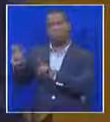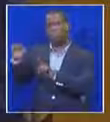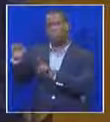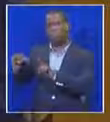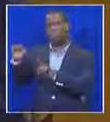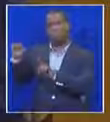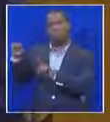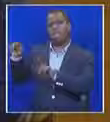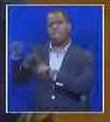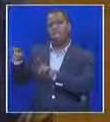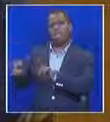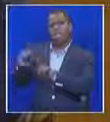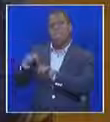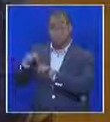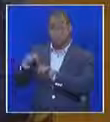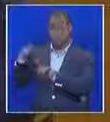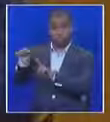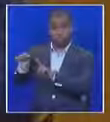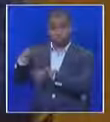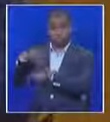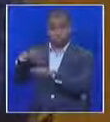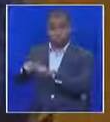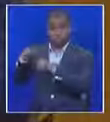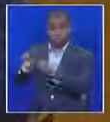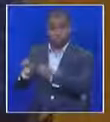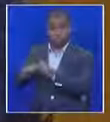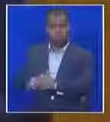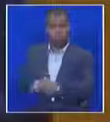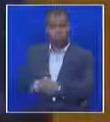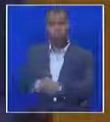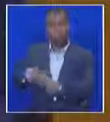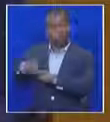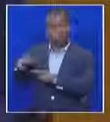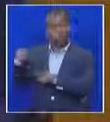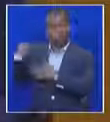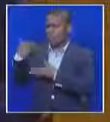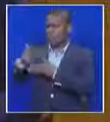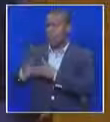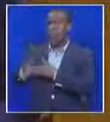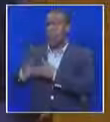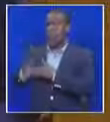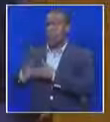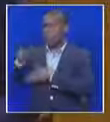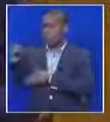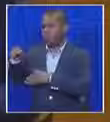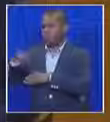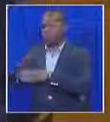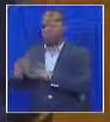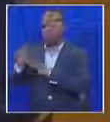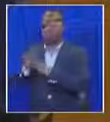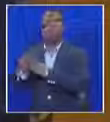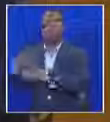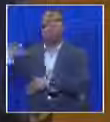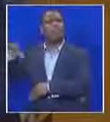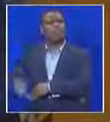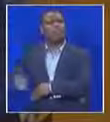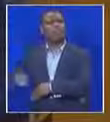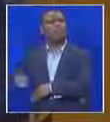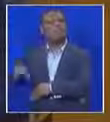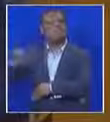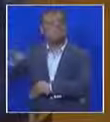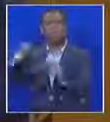Now, I am interested to learn that despite her very disastrous performance, has led the airline within the brink of